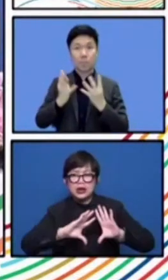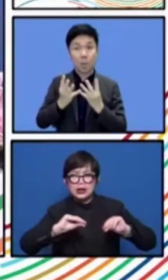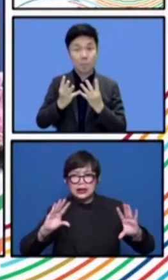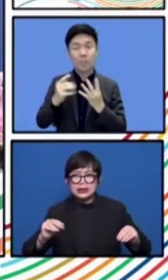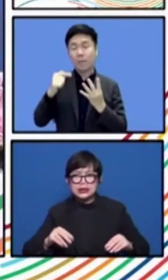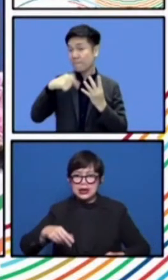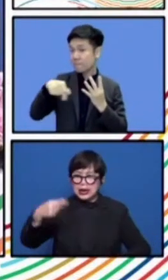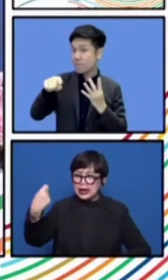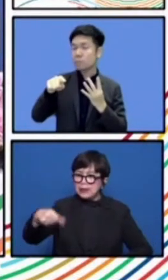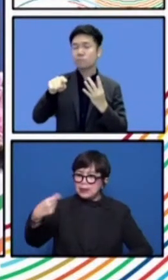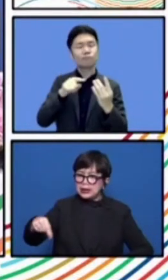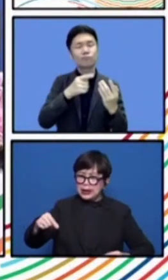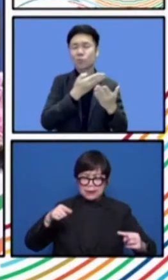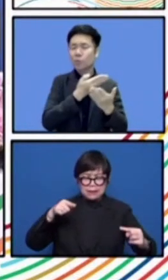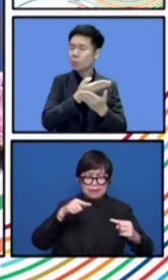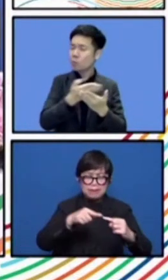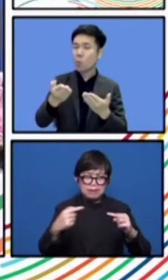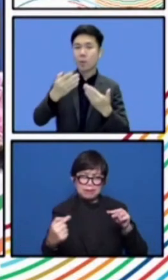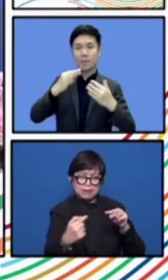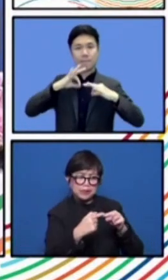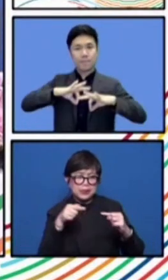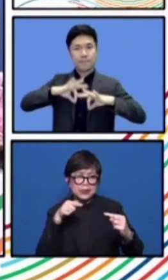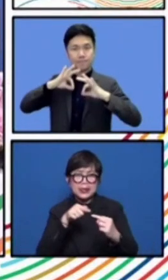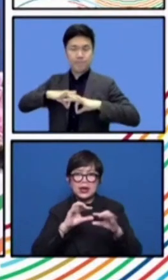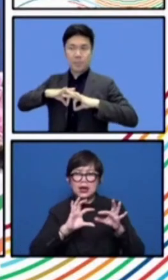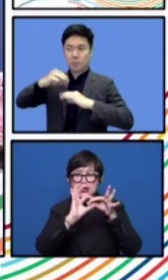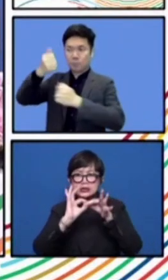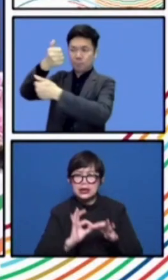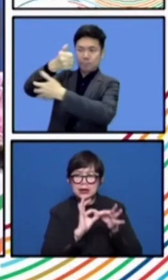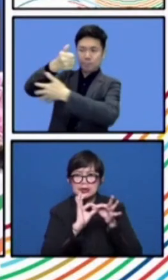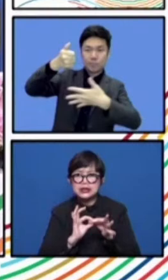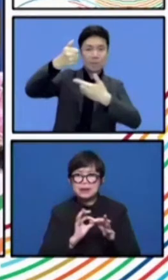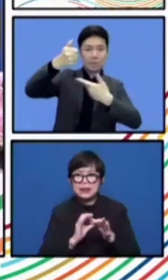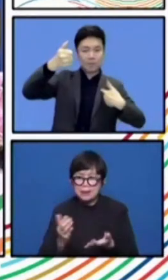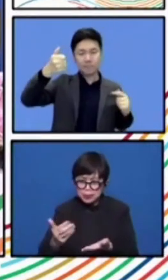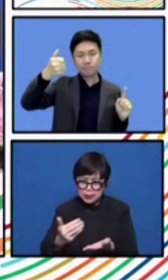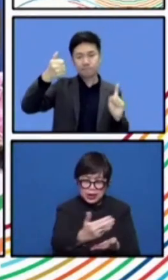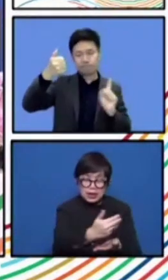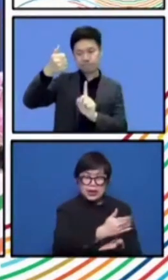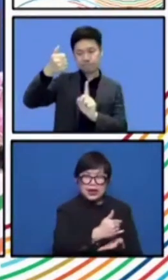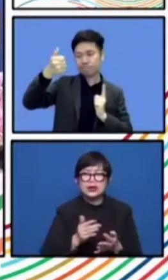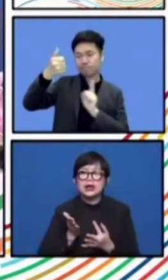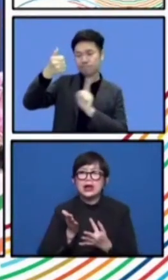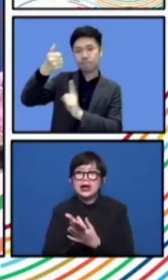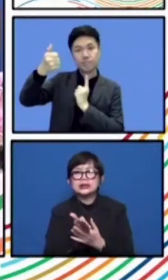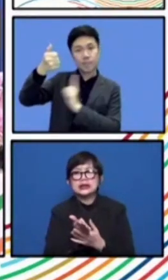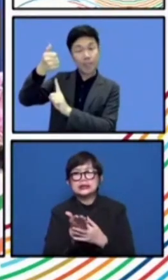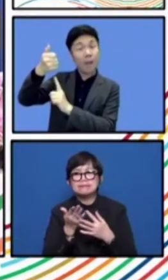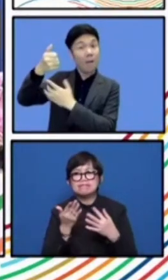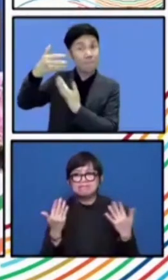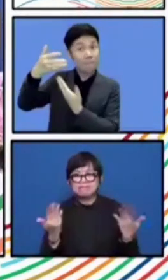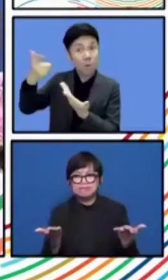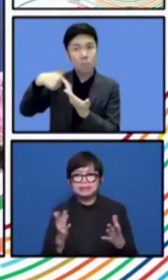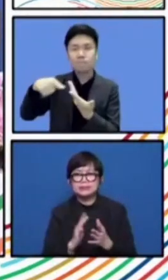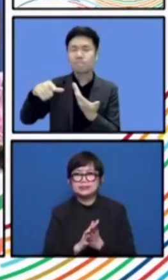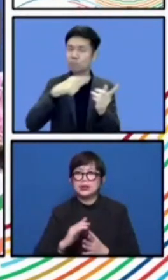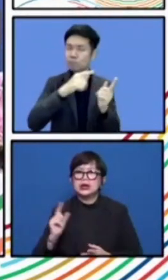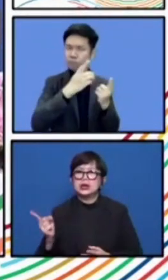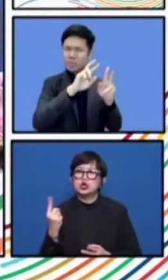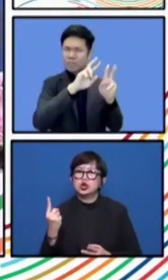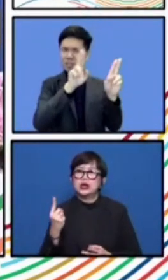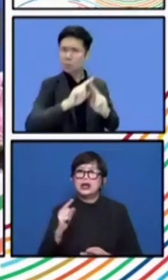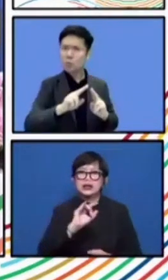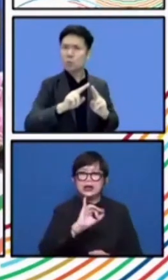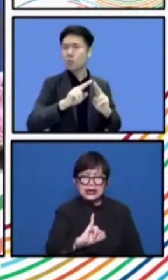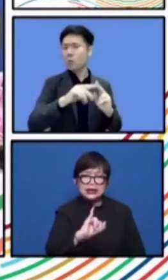Gathering accessibility standards at international national level if there isn't we